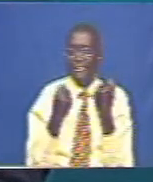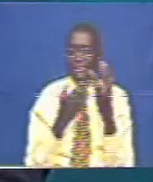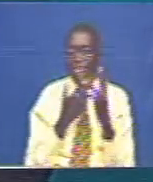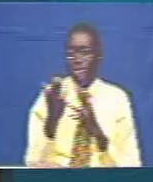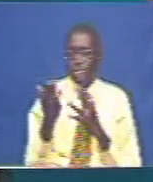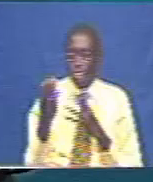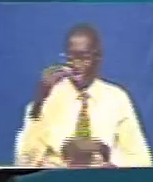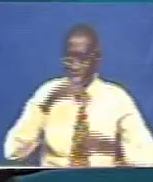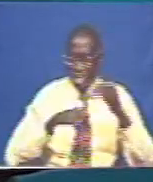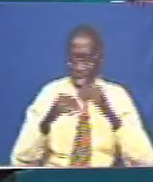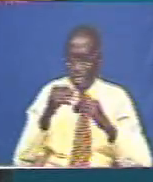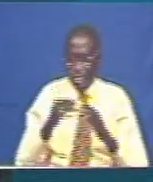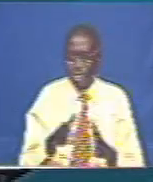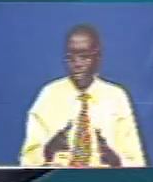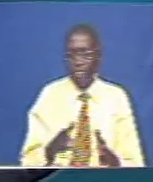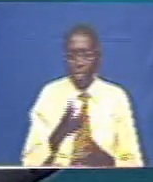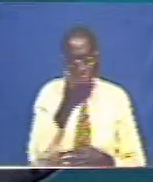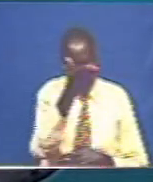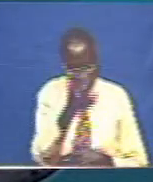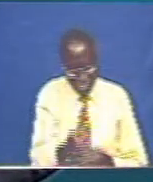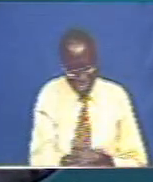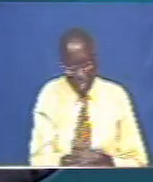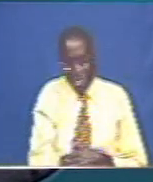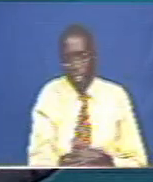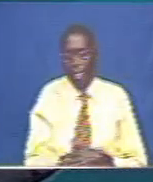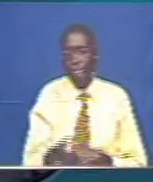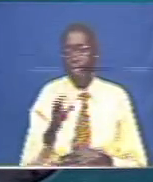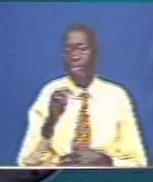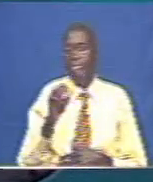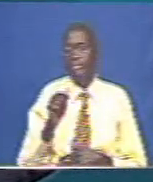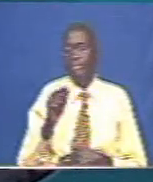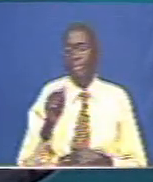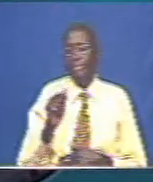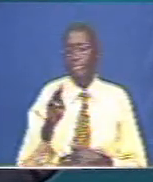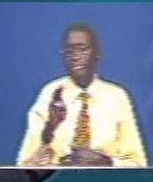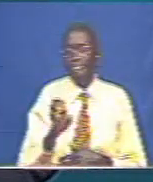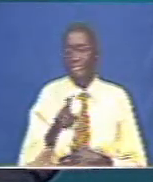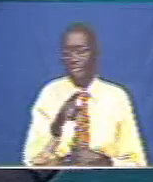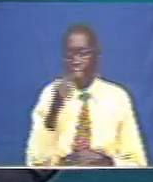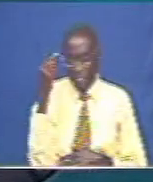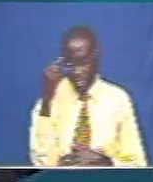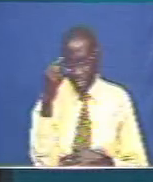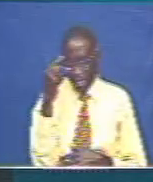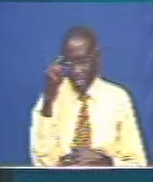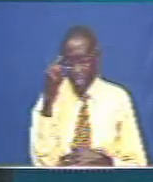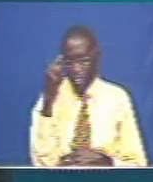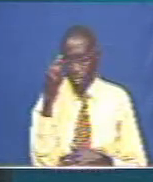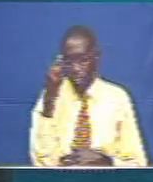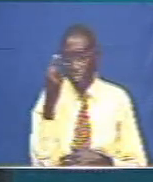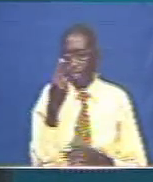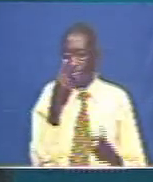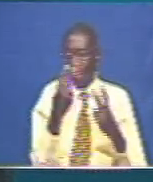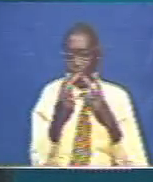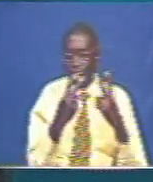scandalous means. But I want to hear from you, Matabi. Do you think when you look at